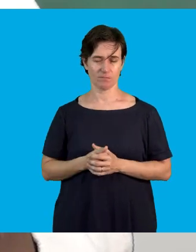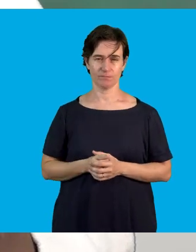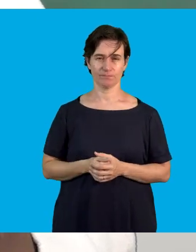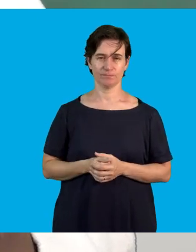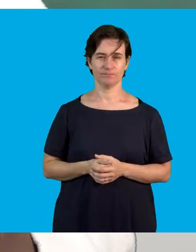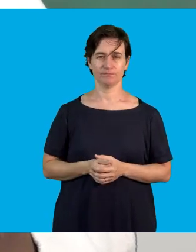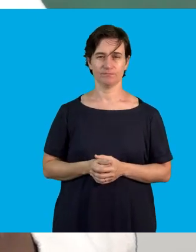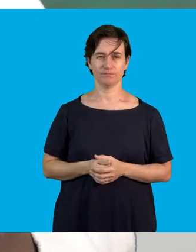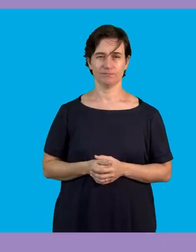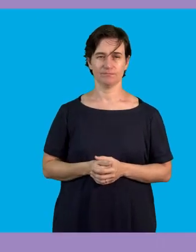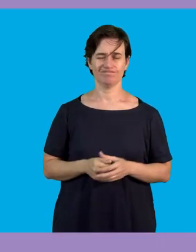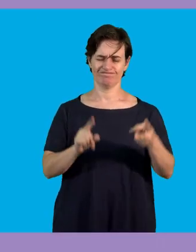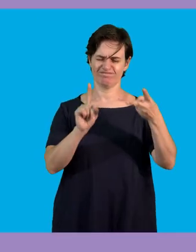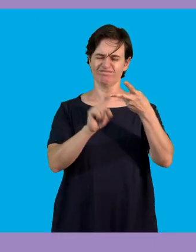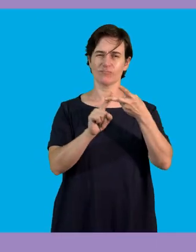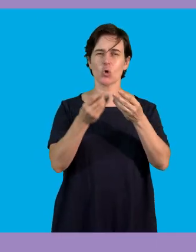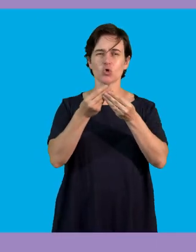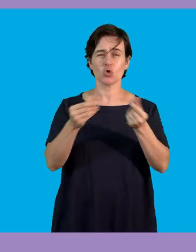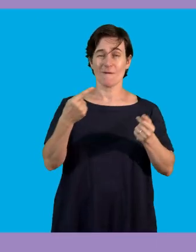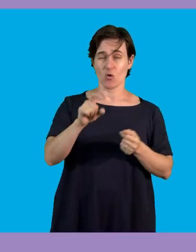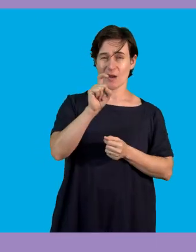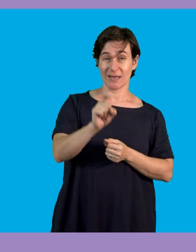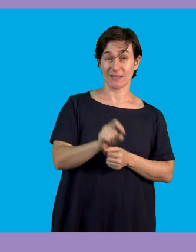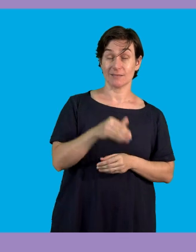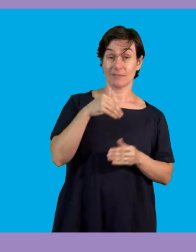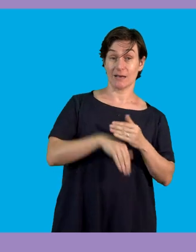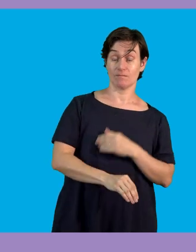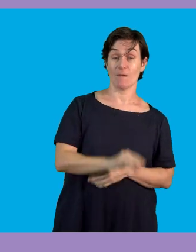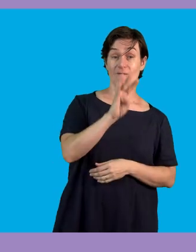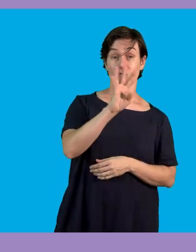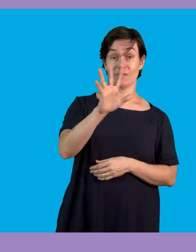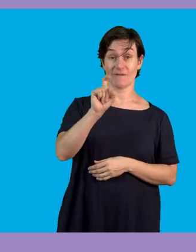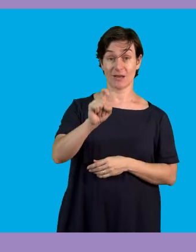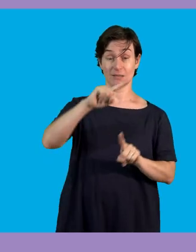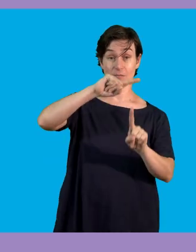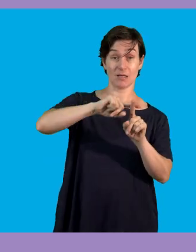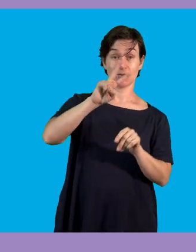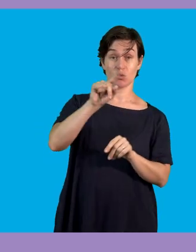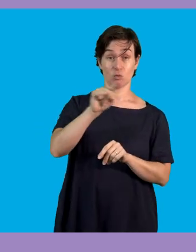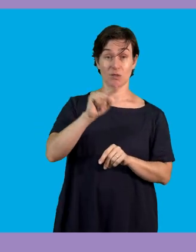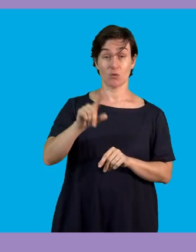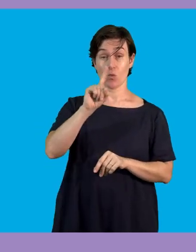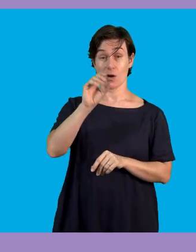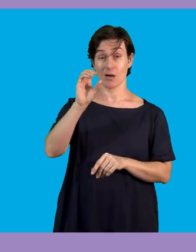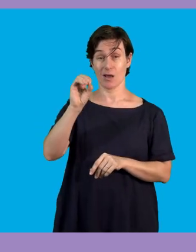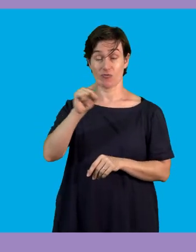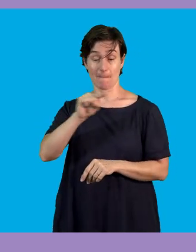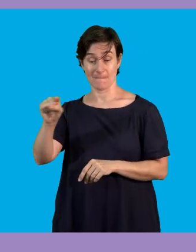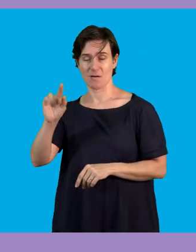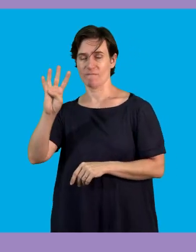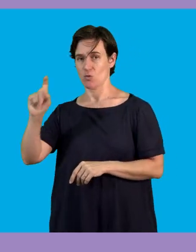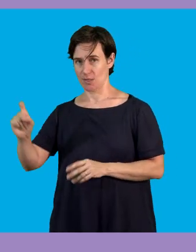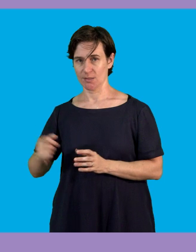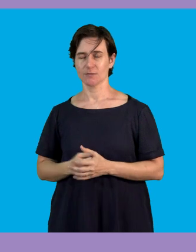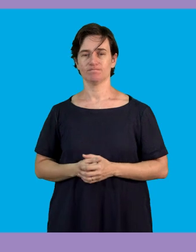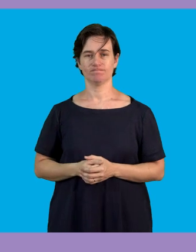regard. Solve for x in 4x plus 2 equals to 100 minus 4x. And